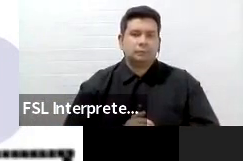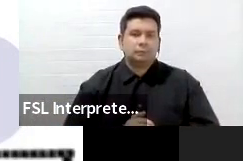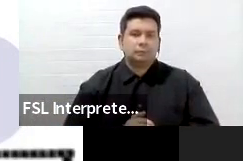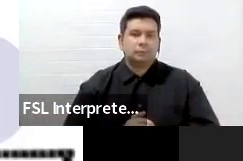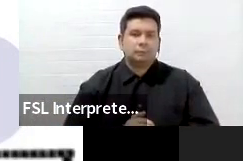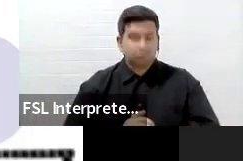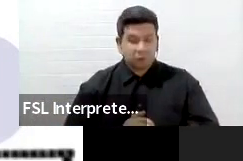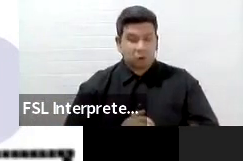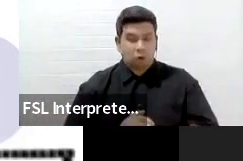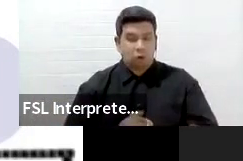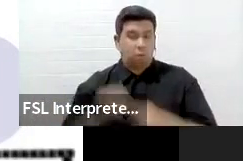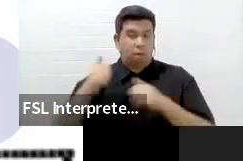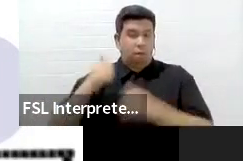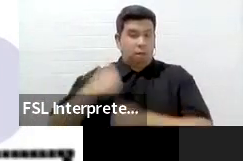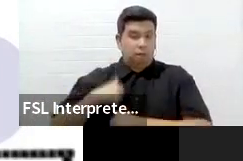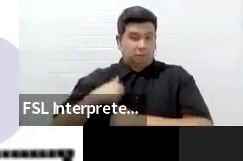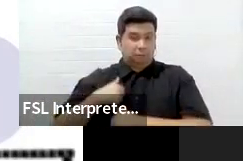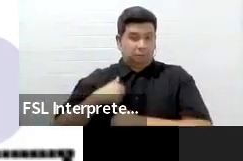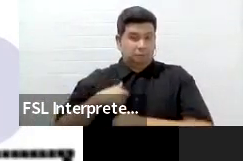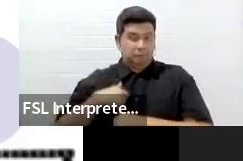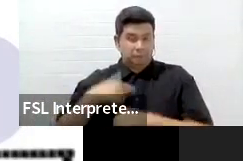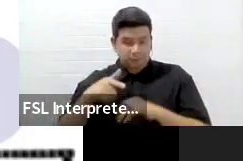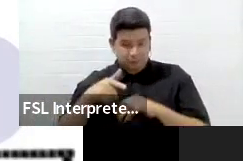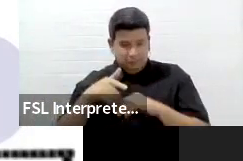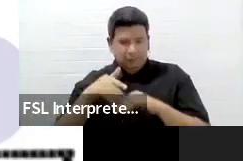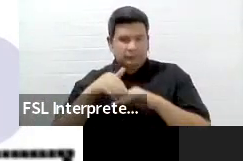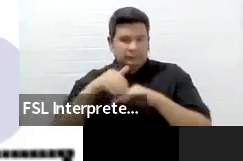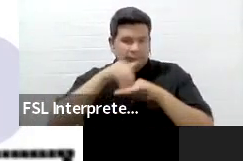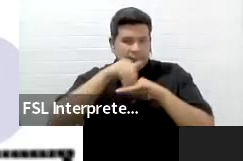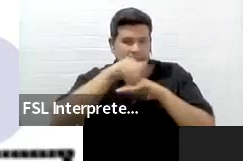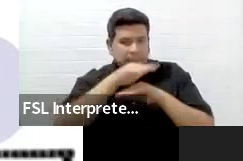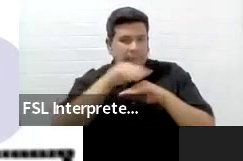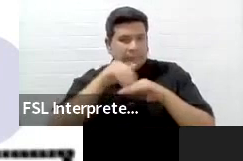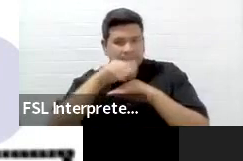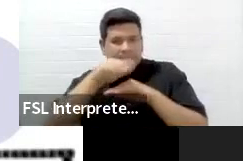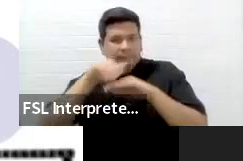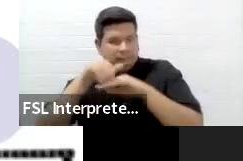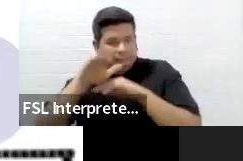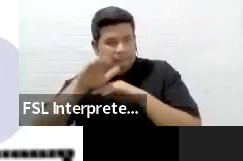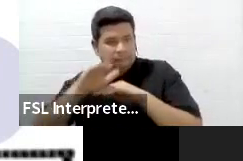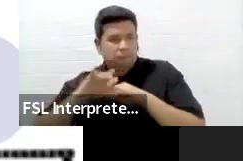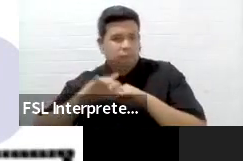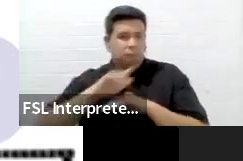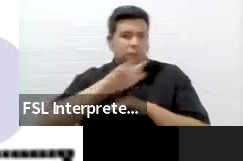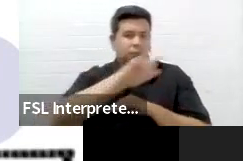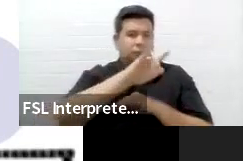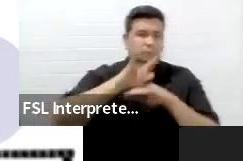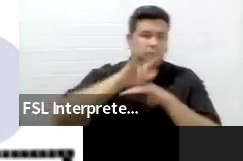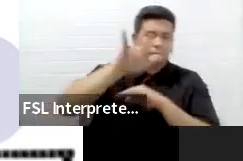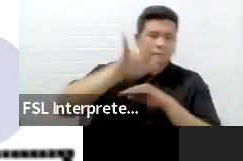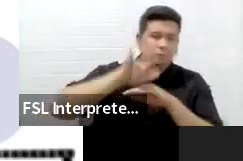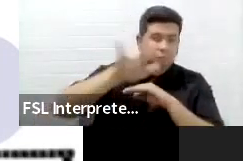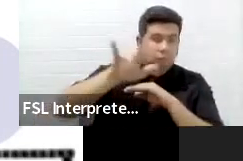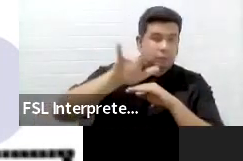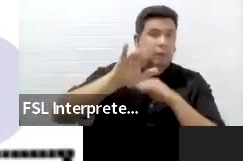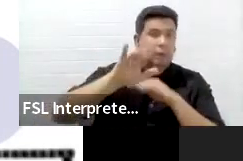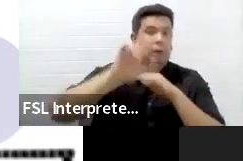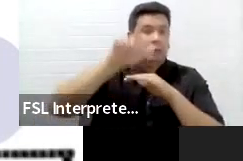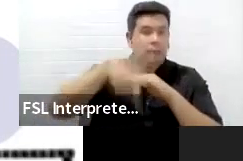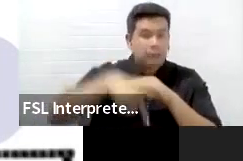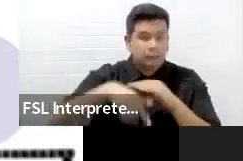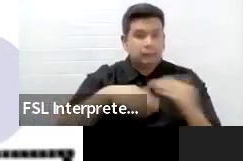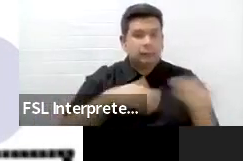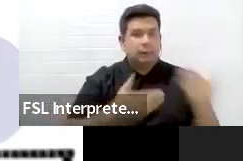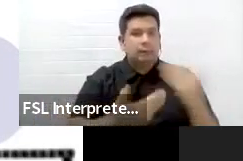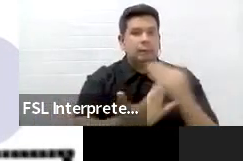sent to Europe for combat were sent home, because the armistice was already signed before they went to